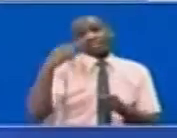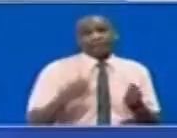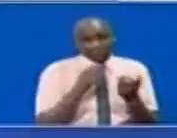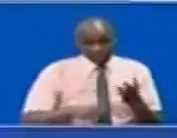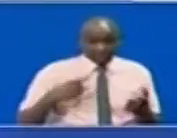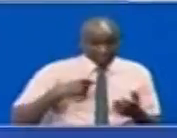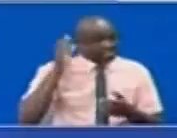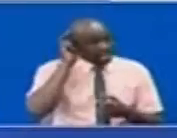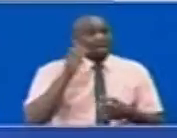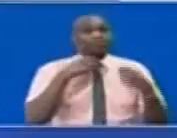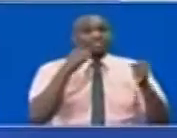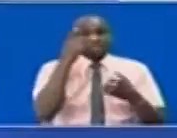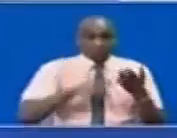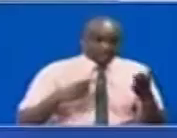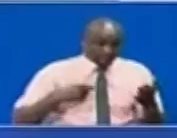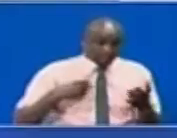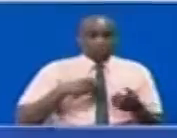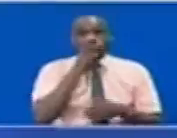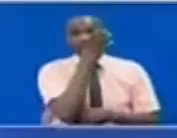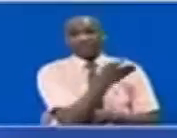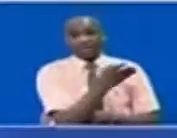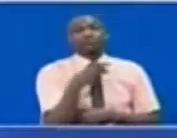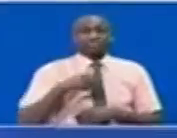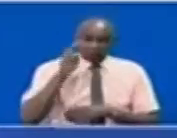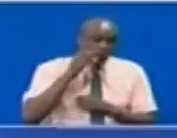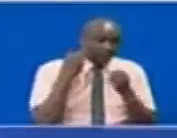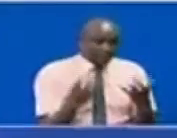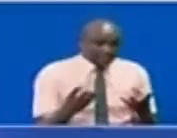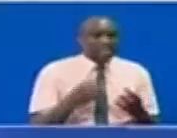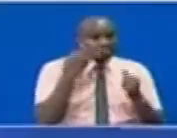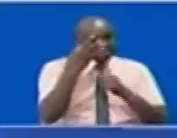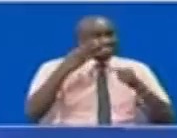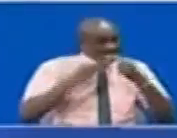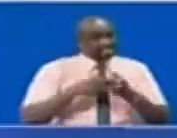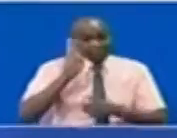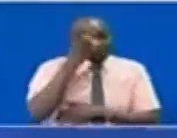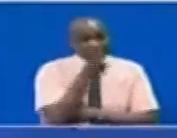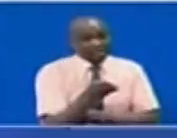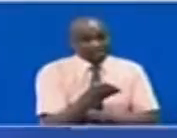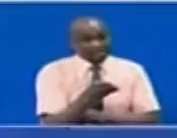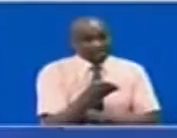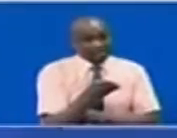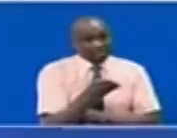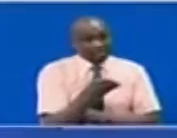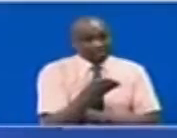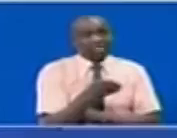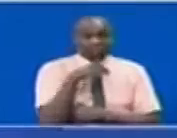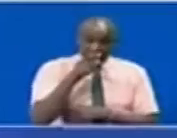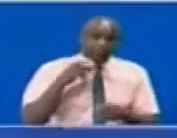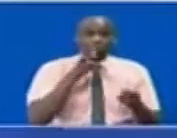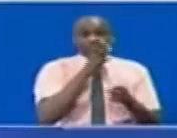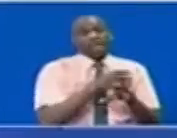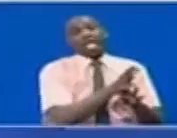the president talking about Itare water supply. Right. He spent about 38 billion. And taking diverting